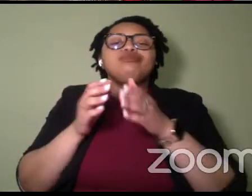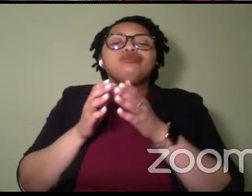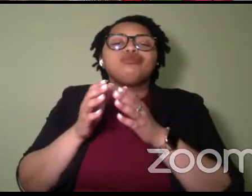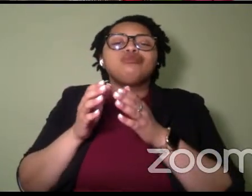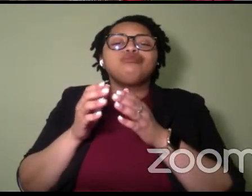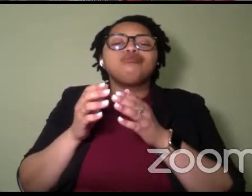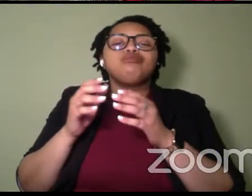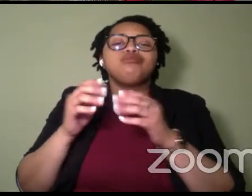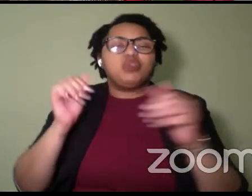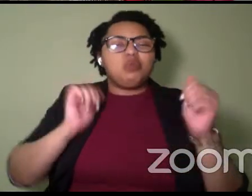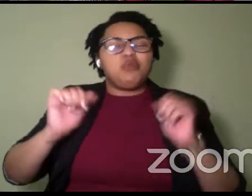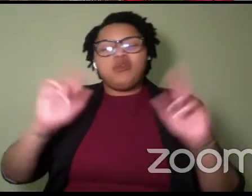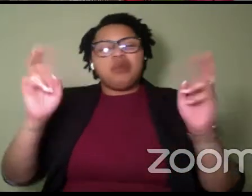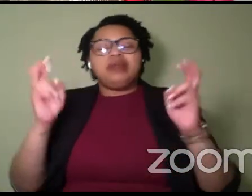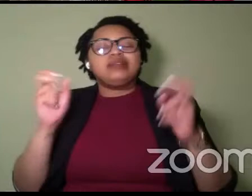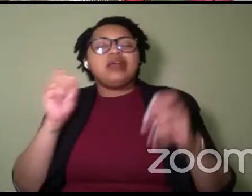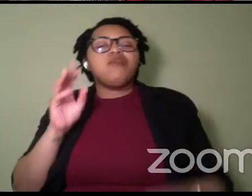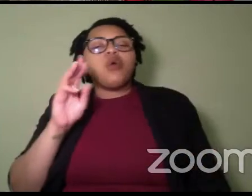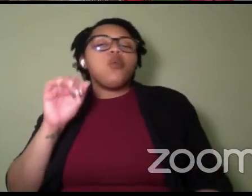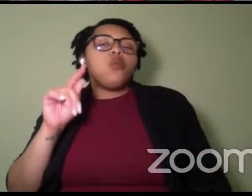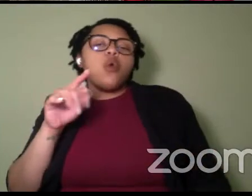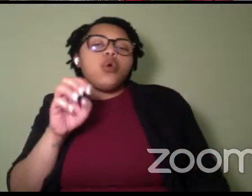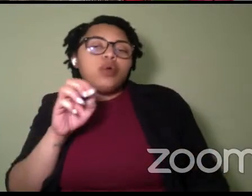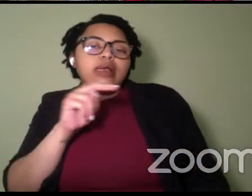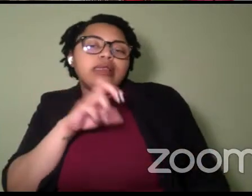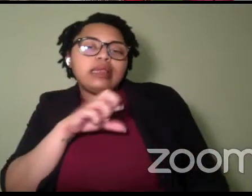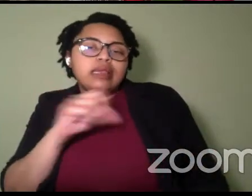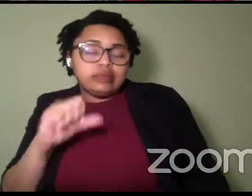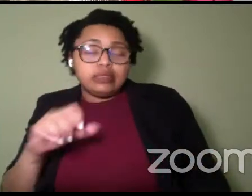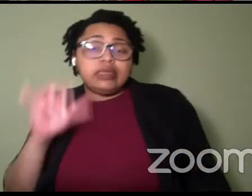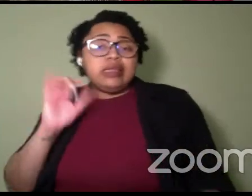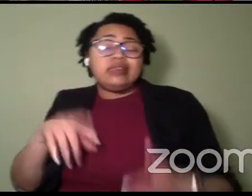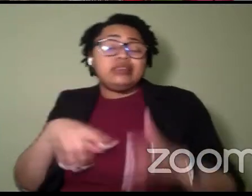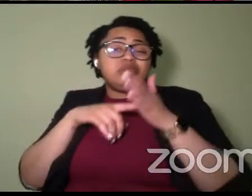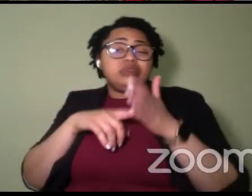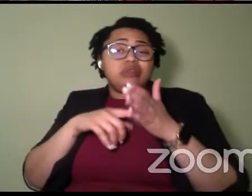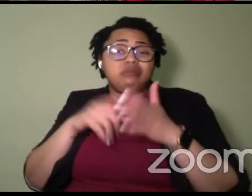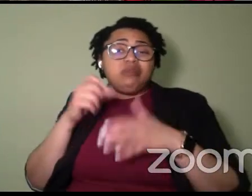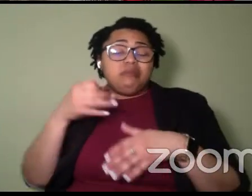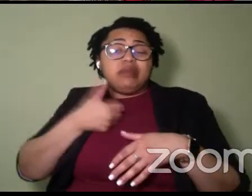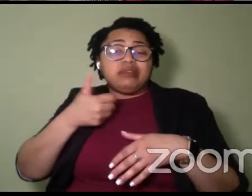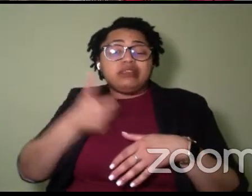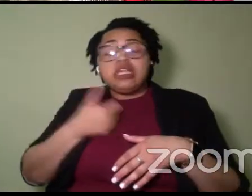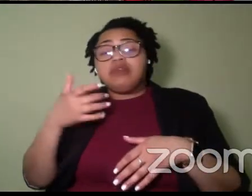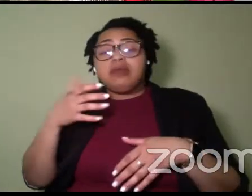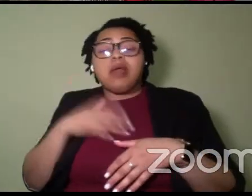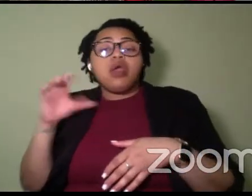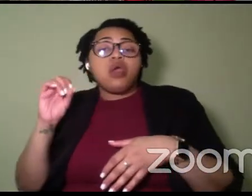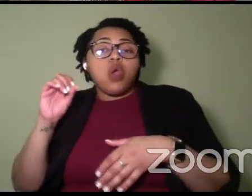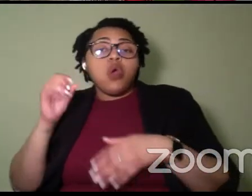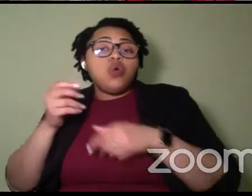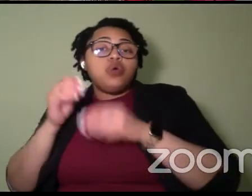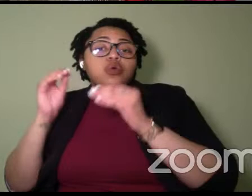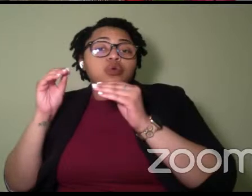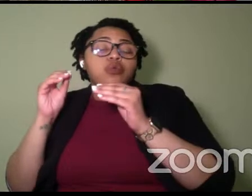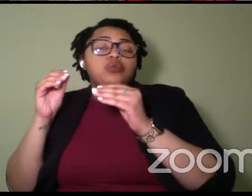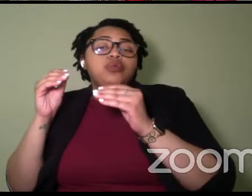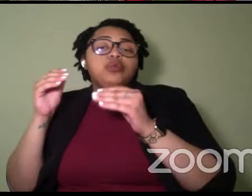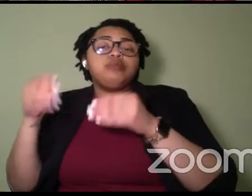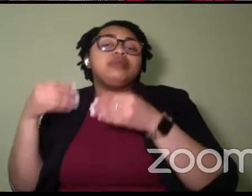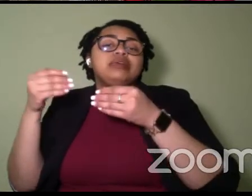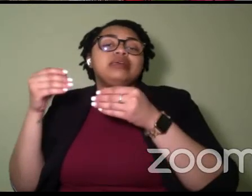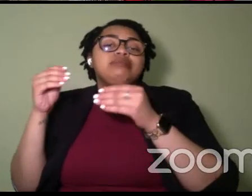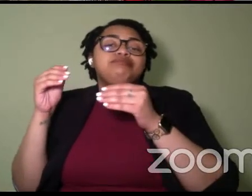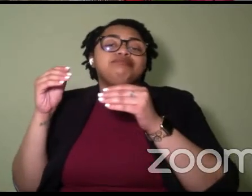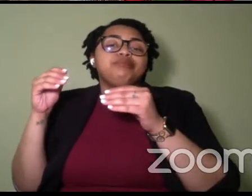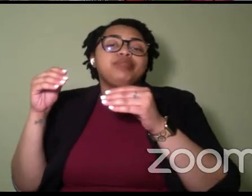of myself and my co presenters that the intent behind a land acknowledgement must extend far beyond